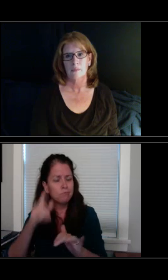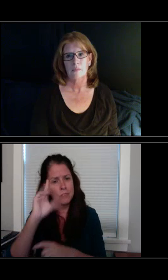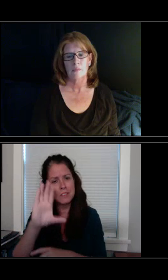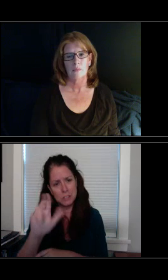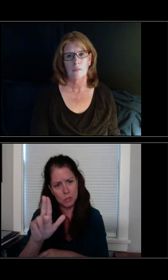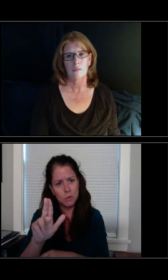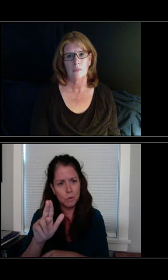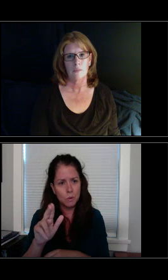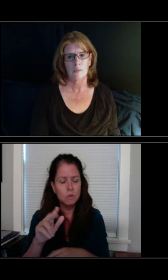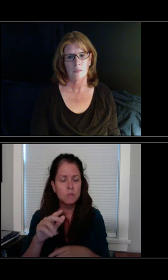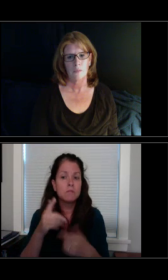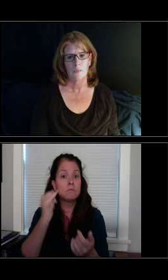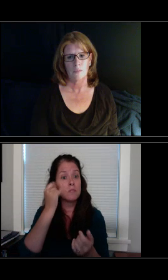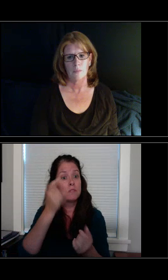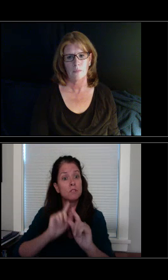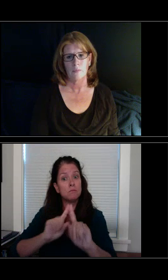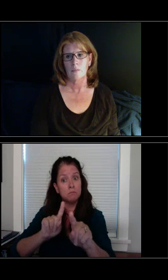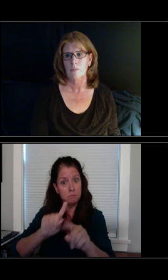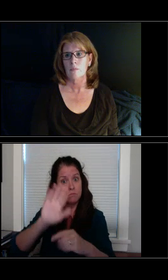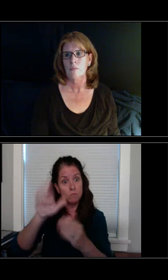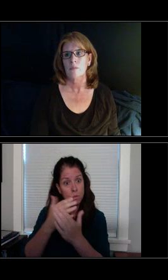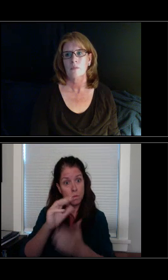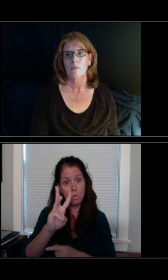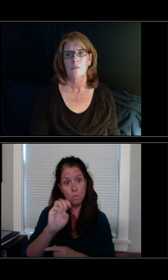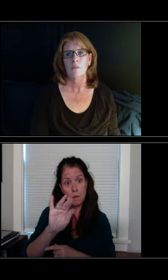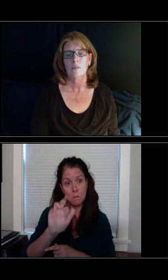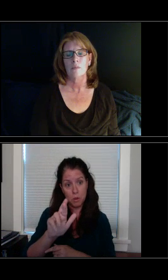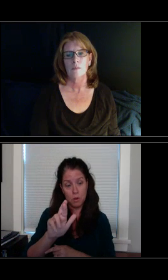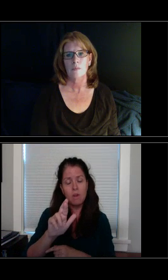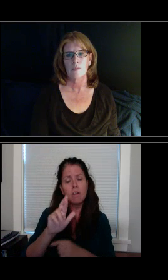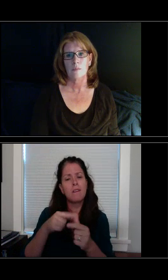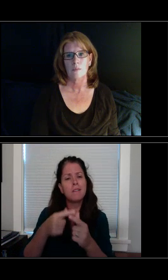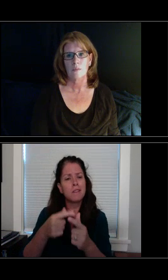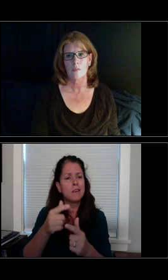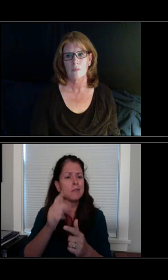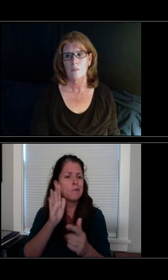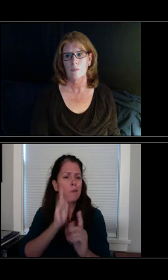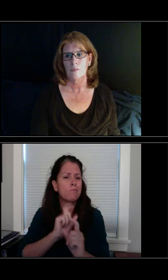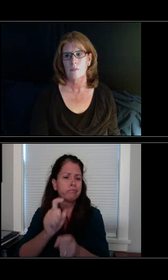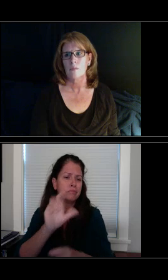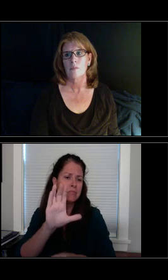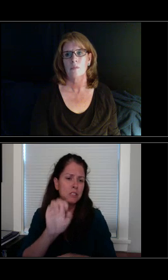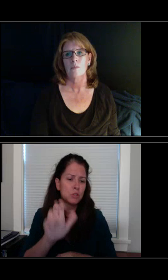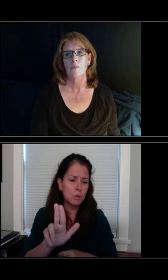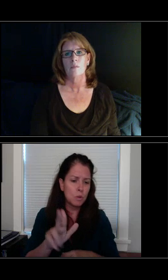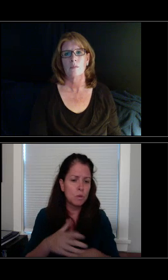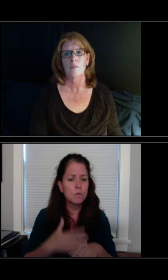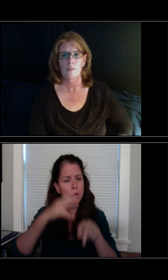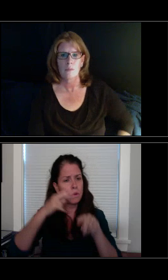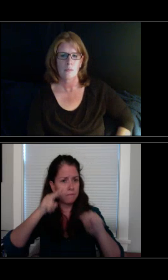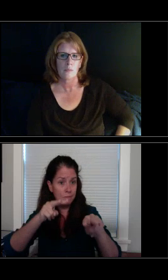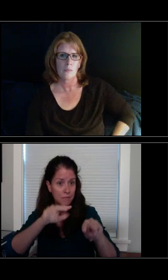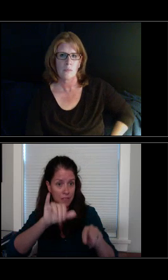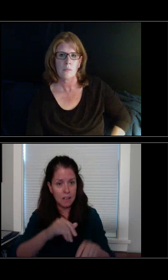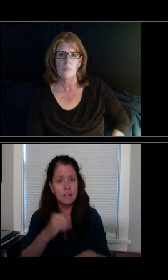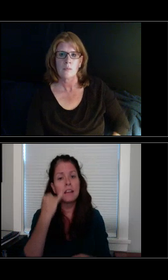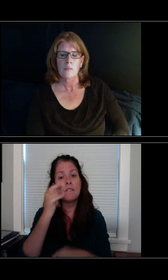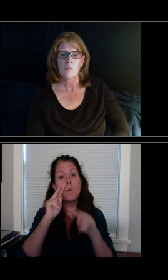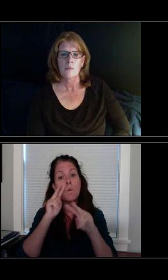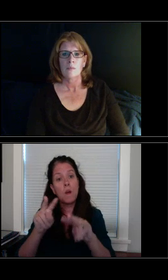We will also be comparing the attendance list from this evening with the responses that we get from those emails so that you will get your